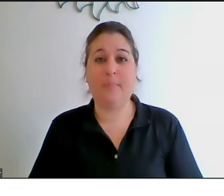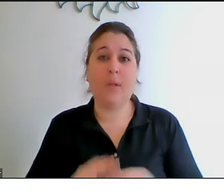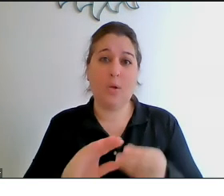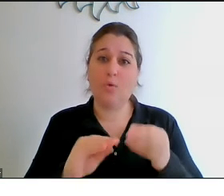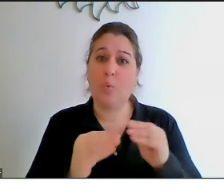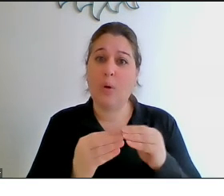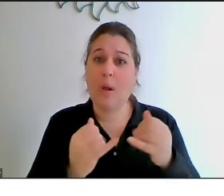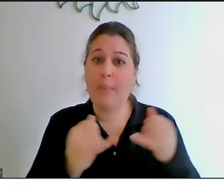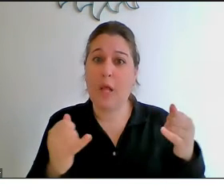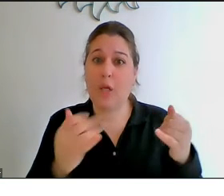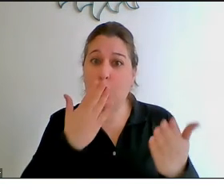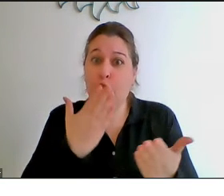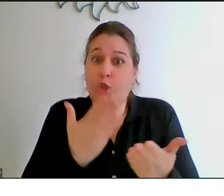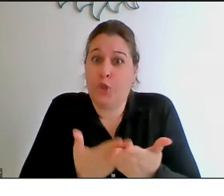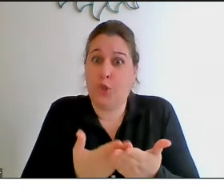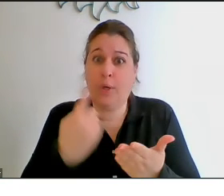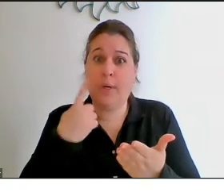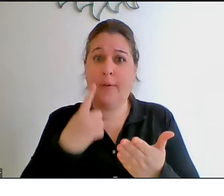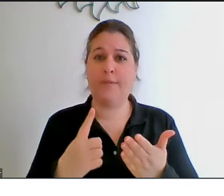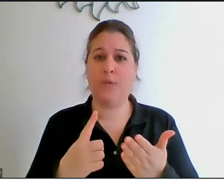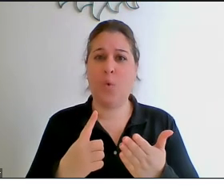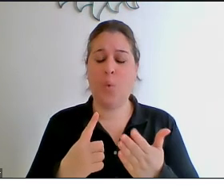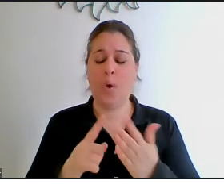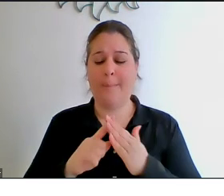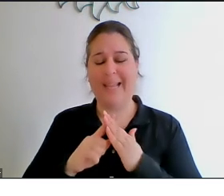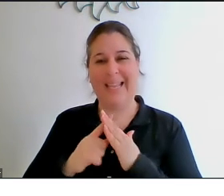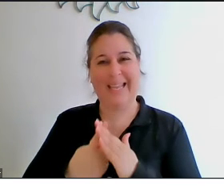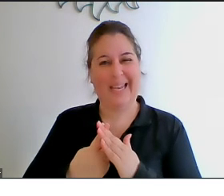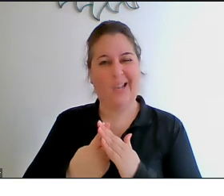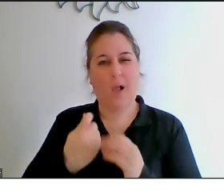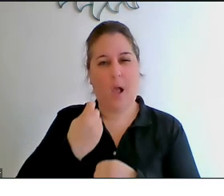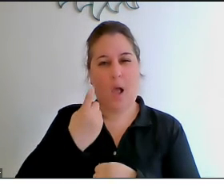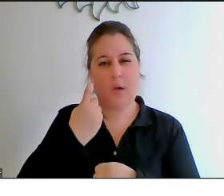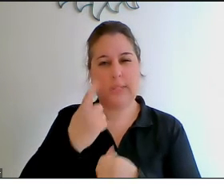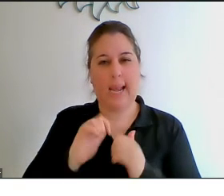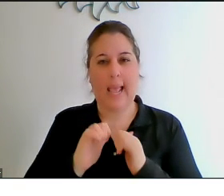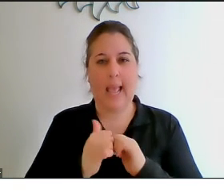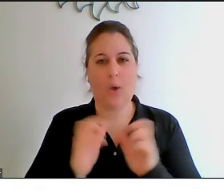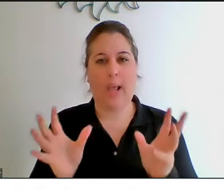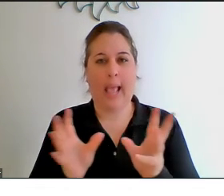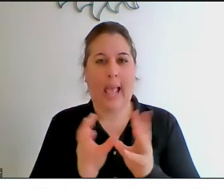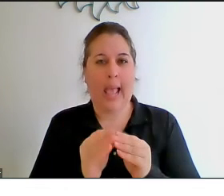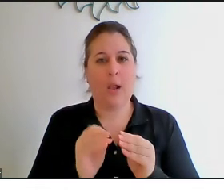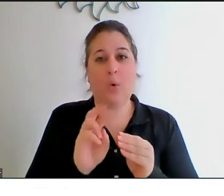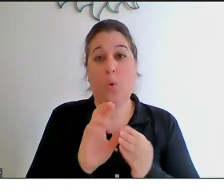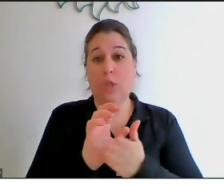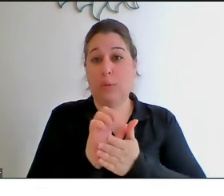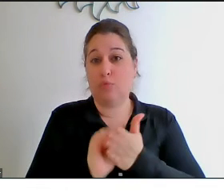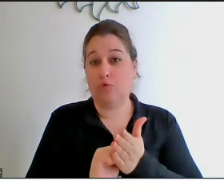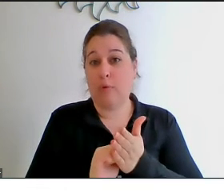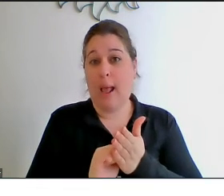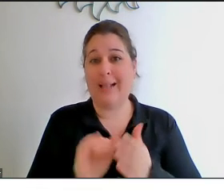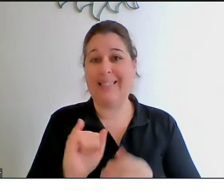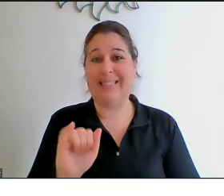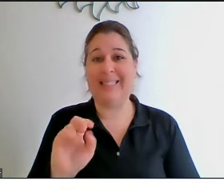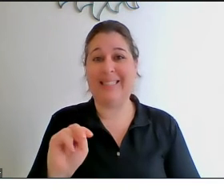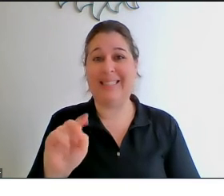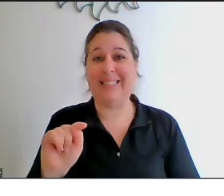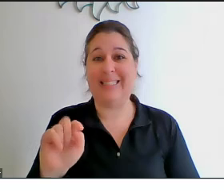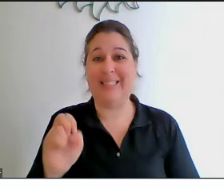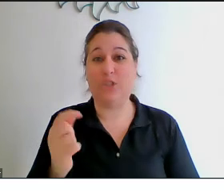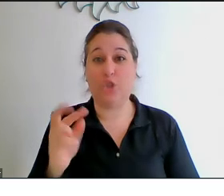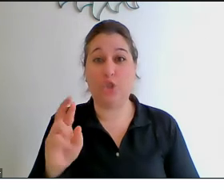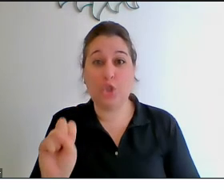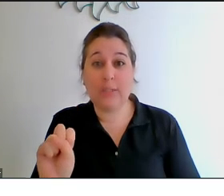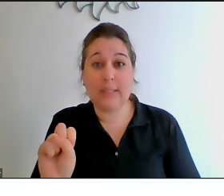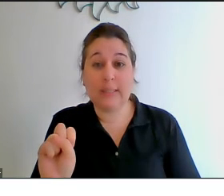So number lines are a really good place to start when you're trying to understand adding and subtracting integers, so that later in your